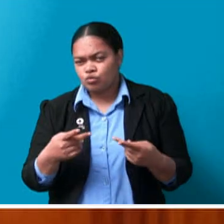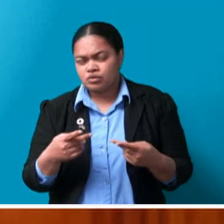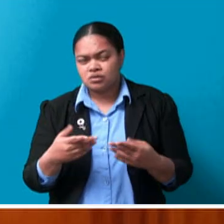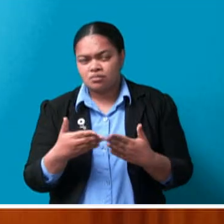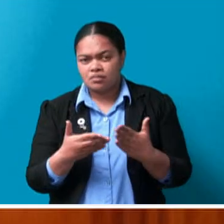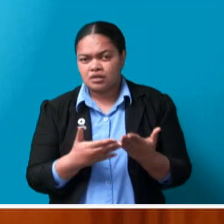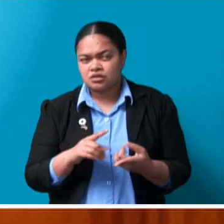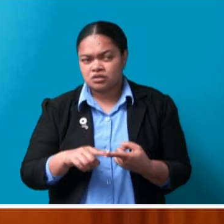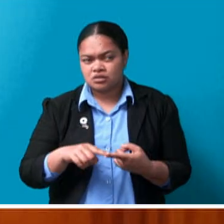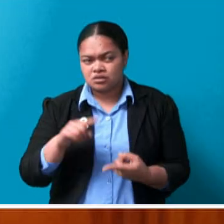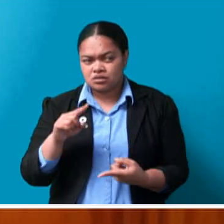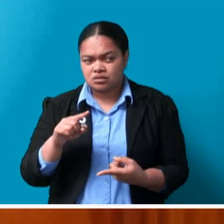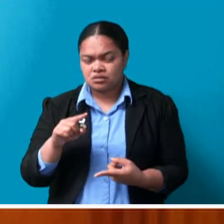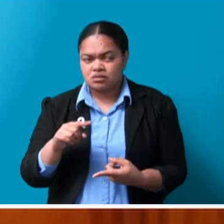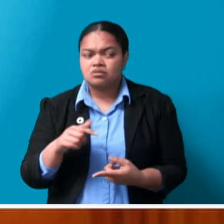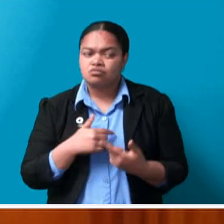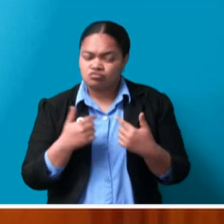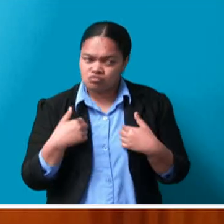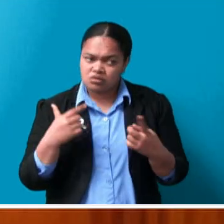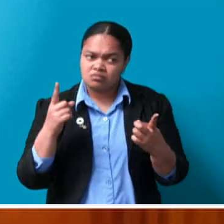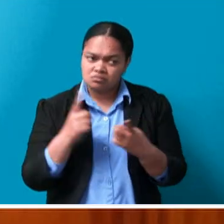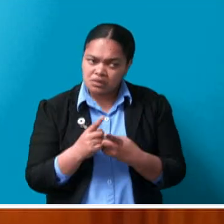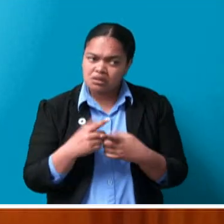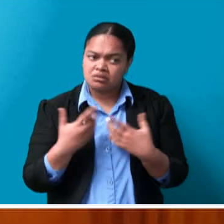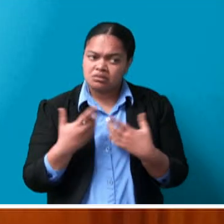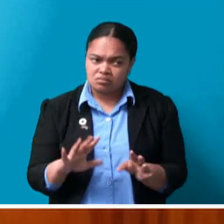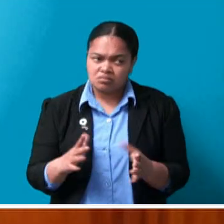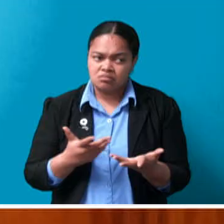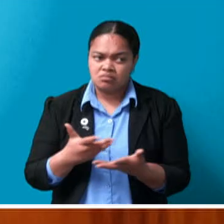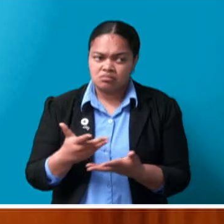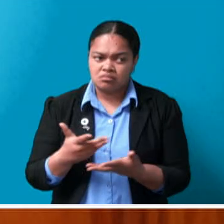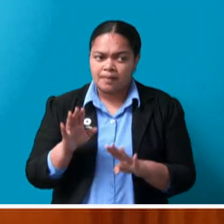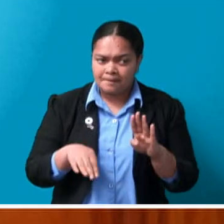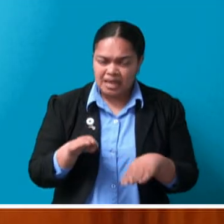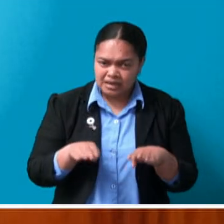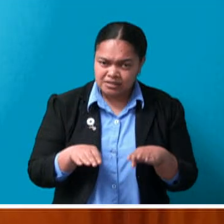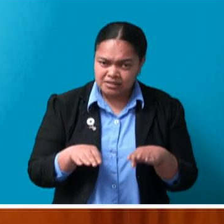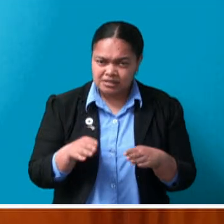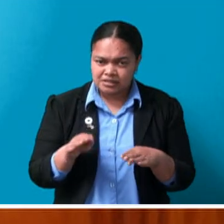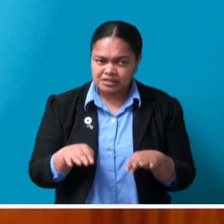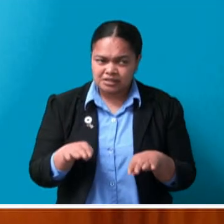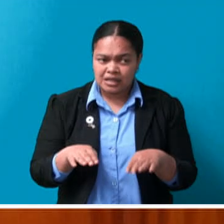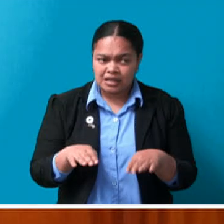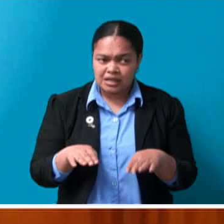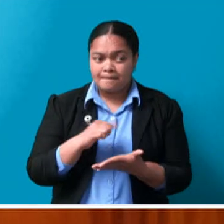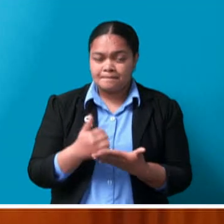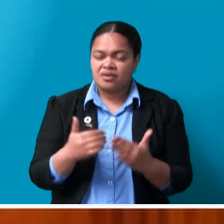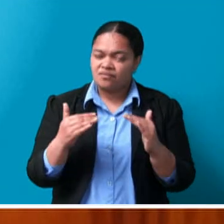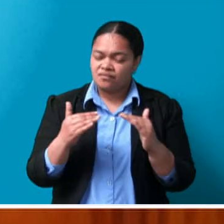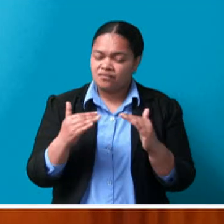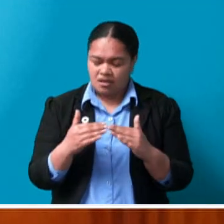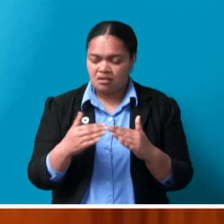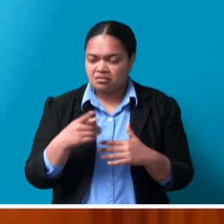we met with them as well and also sought a balance in the amount that was fair to the